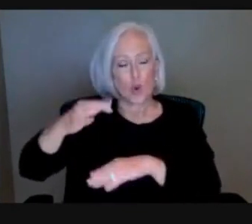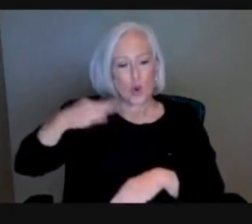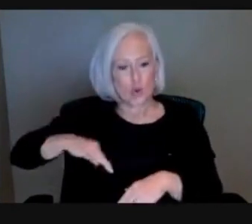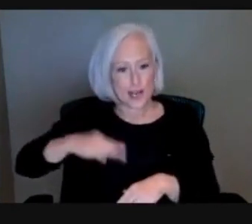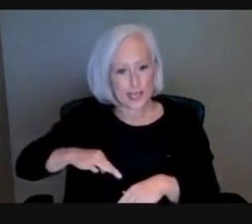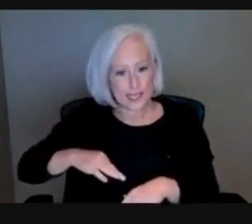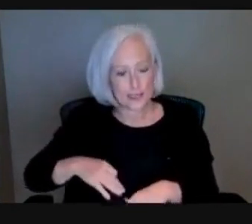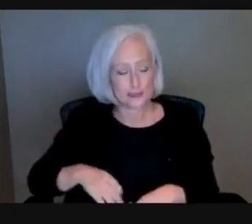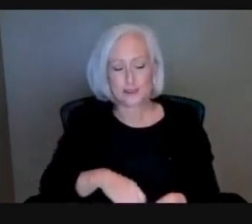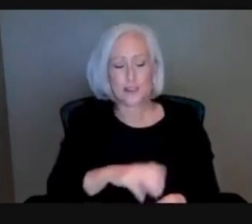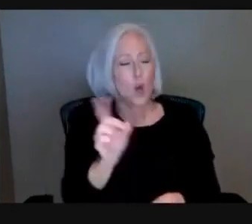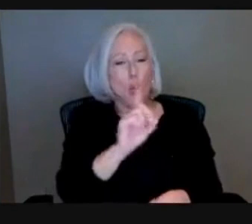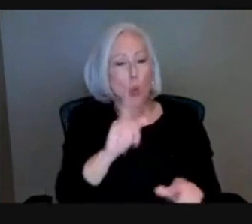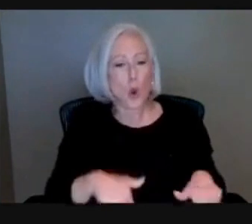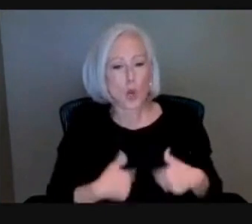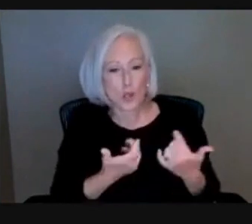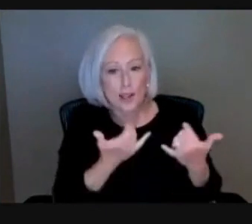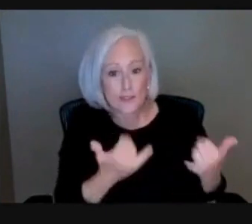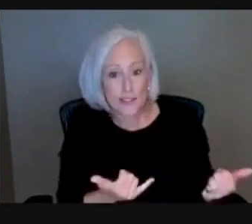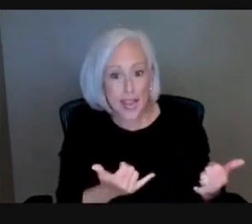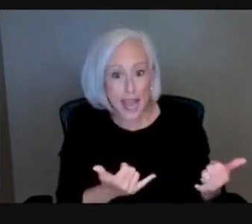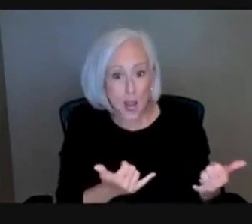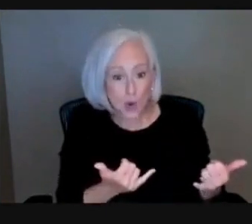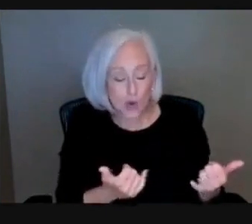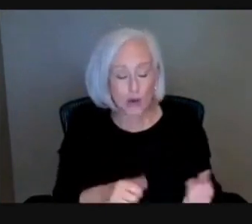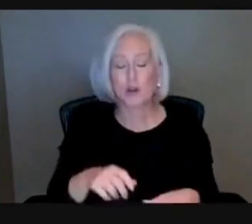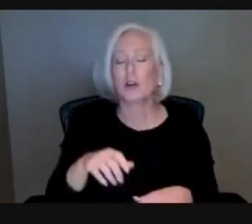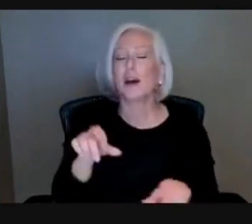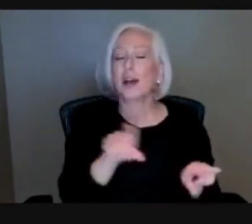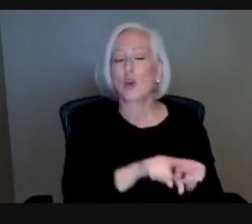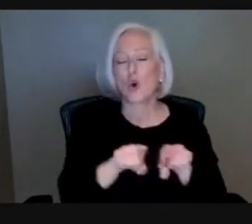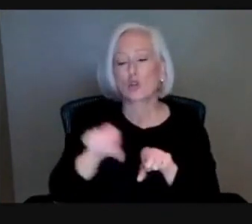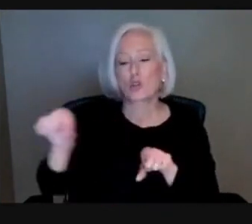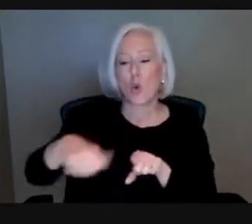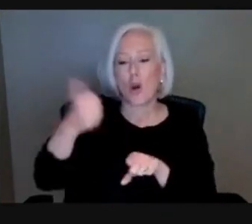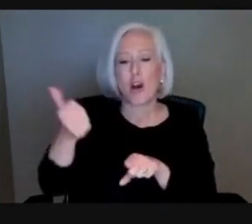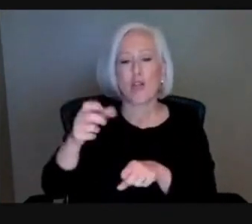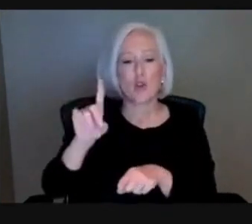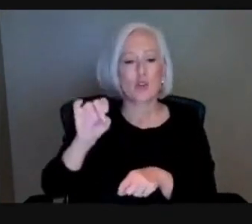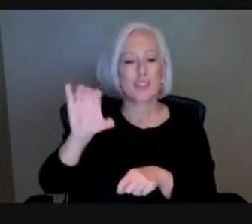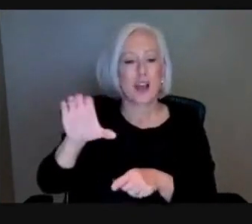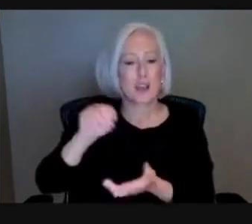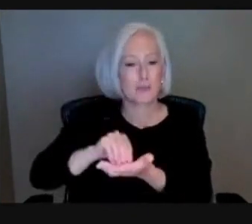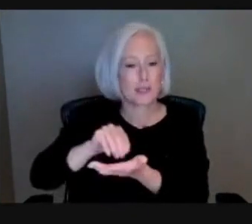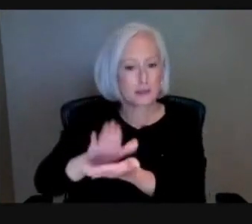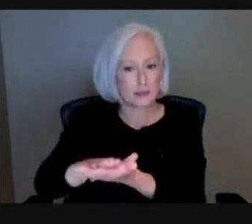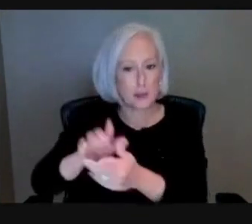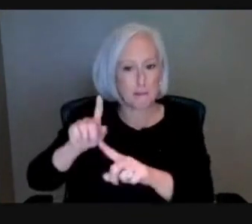again, any other documents, if applicable, based on your particular situation.